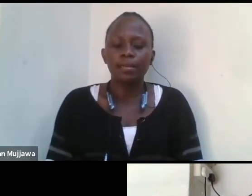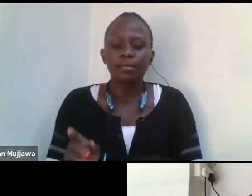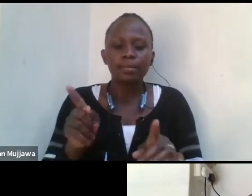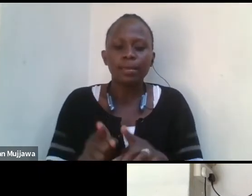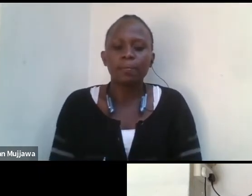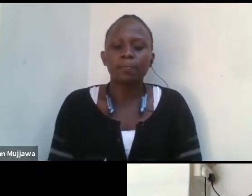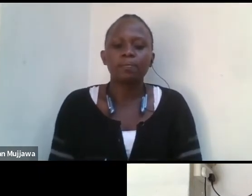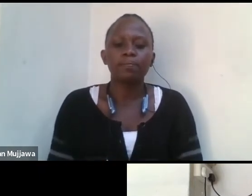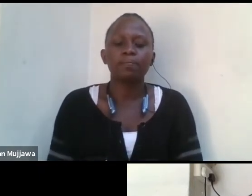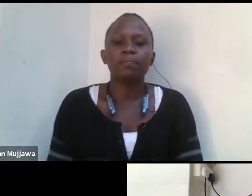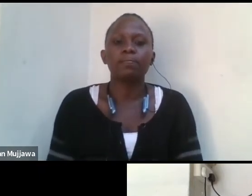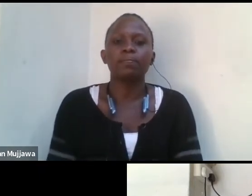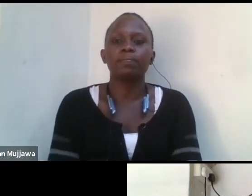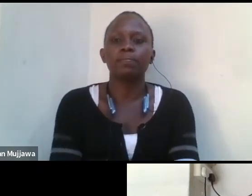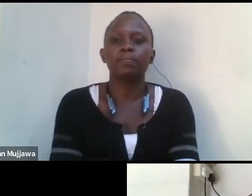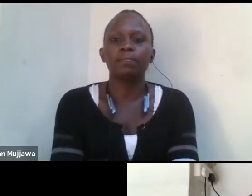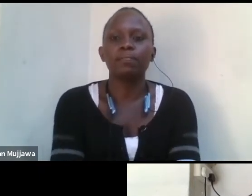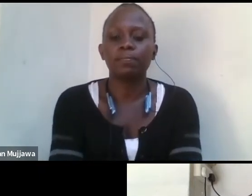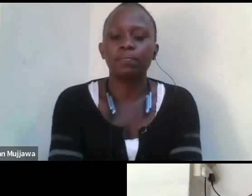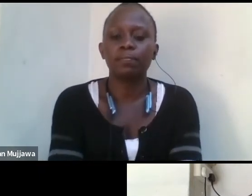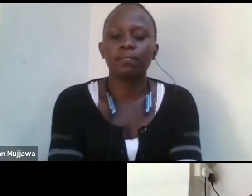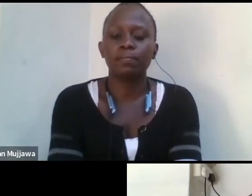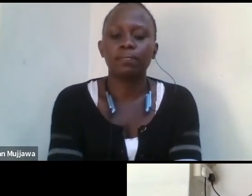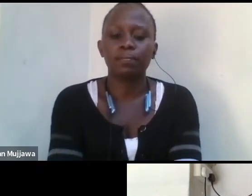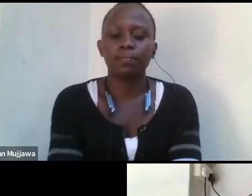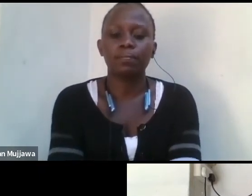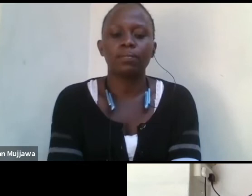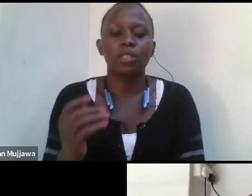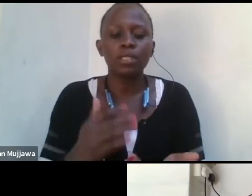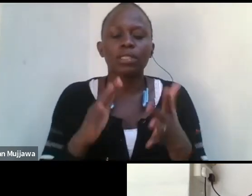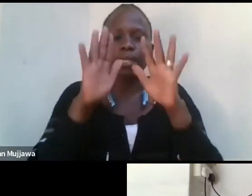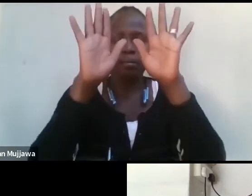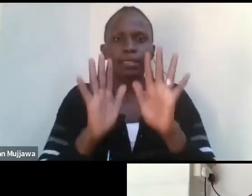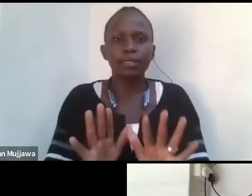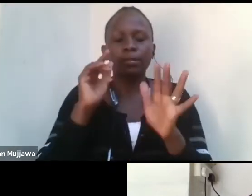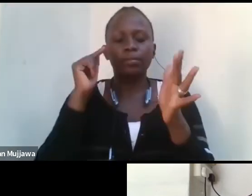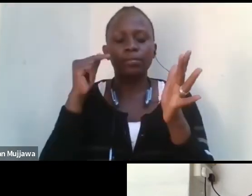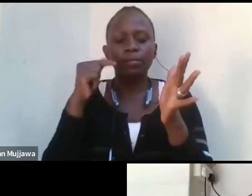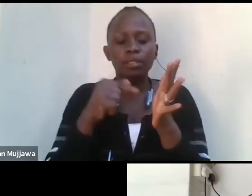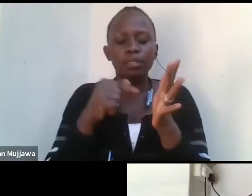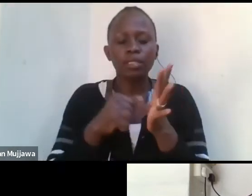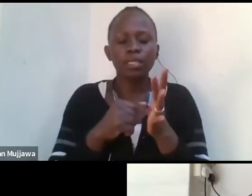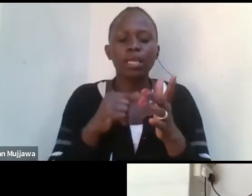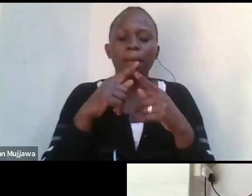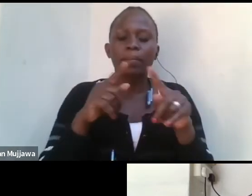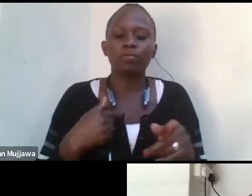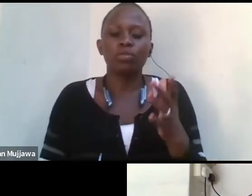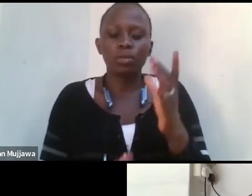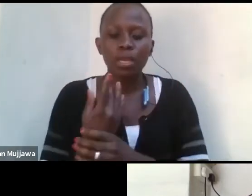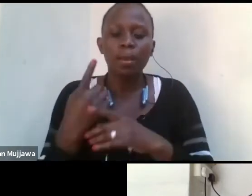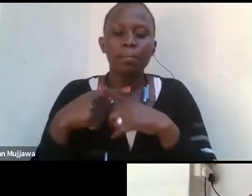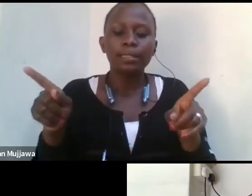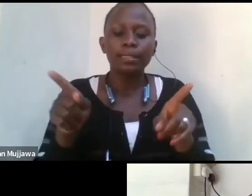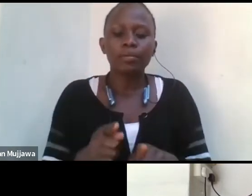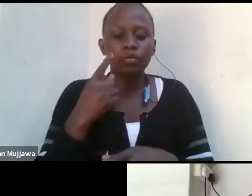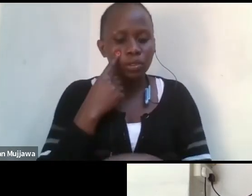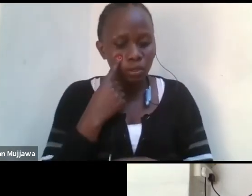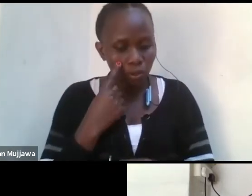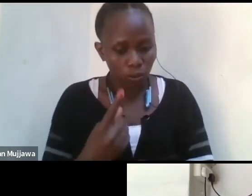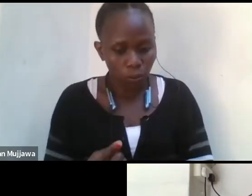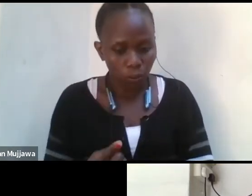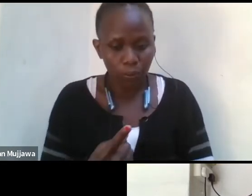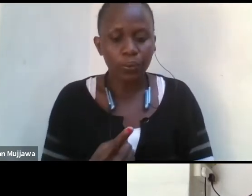bright bit that has come out of the pandemic, that suddenly we have realized that there are capacities that are latent within our manufacturing